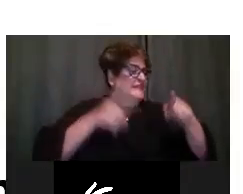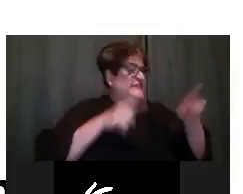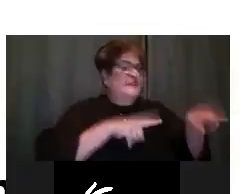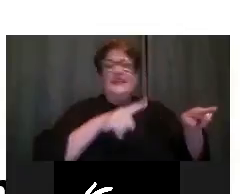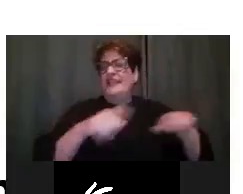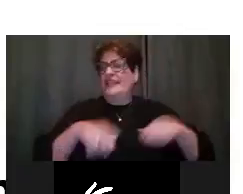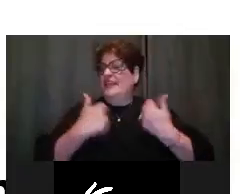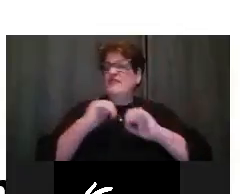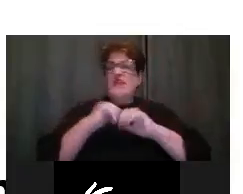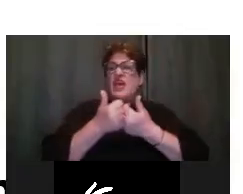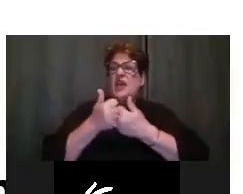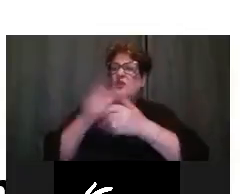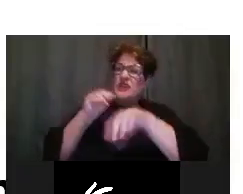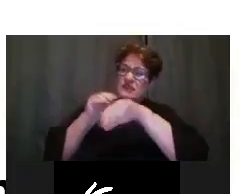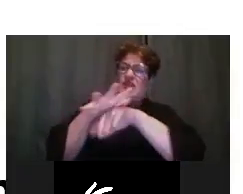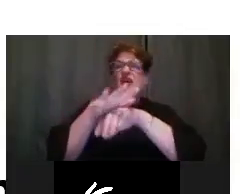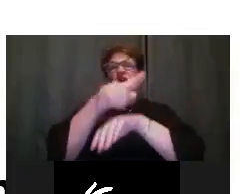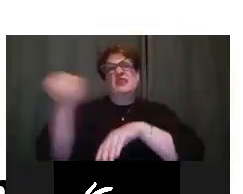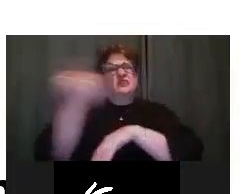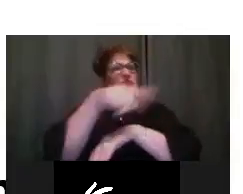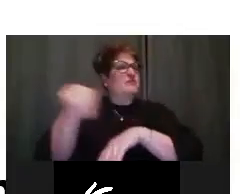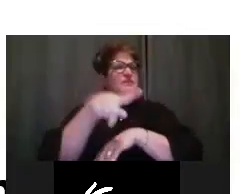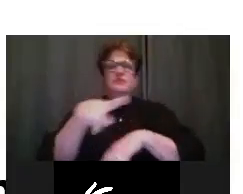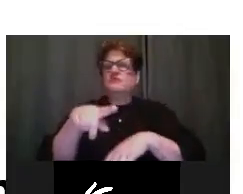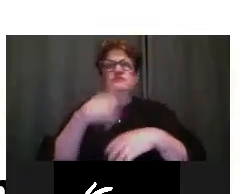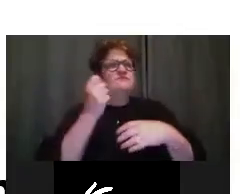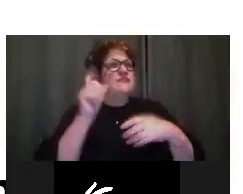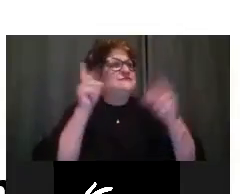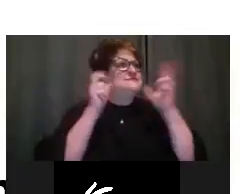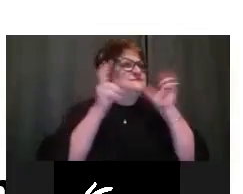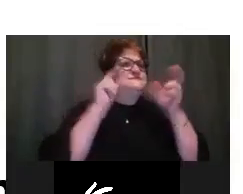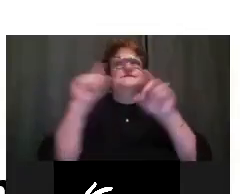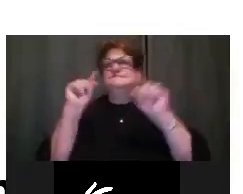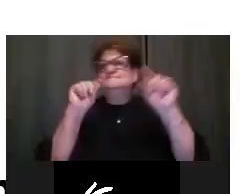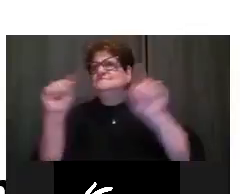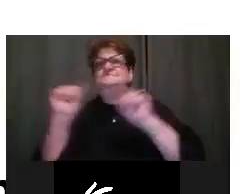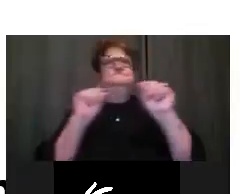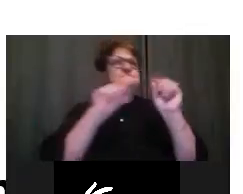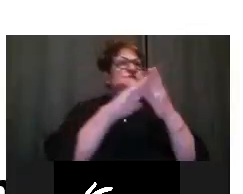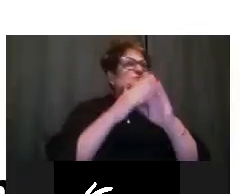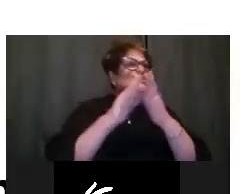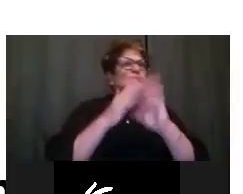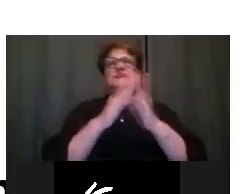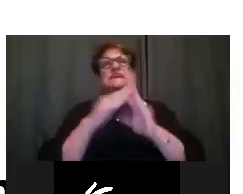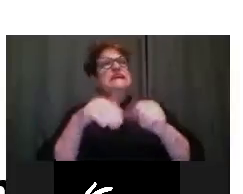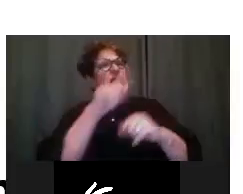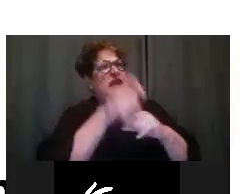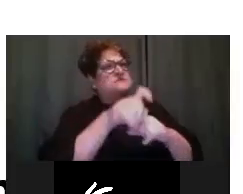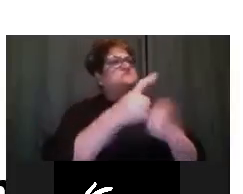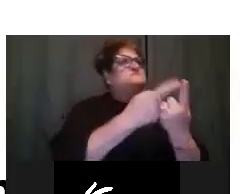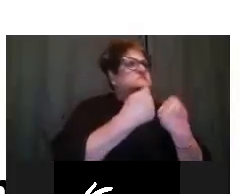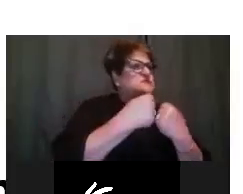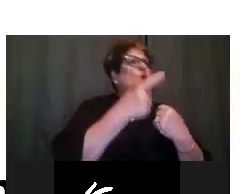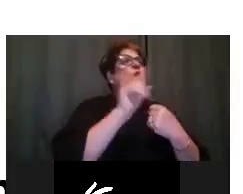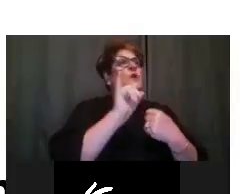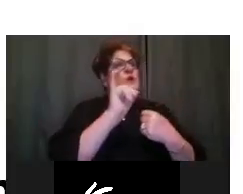Being familiar with the community, asking questions, listening, and being empathetic. There's another experience that I had in